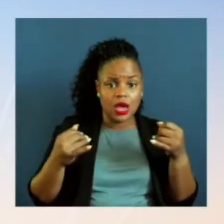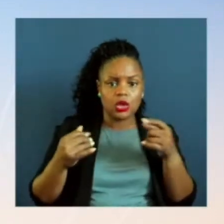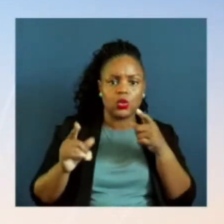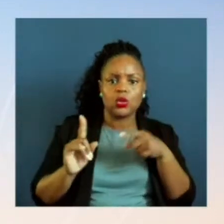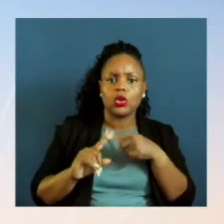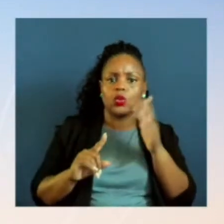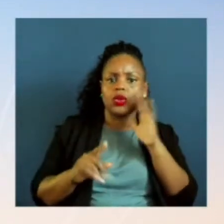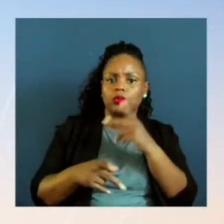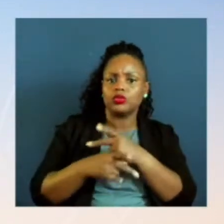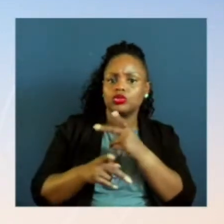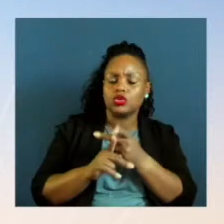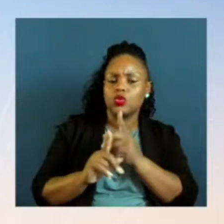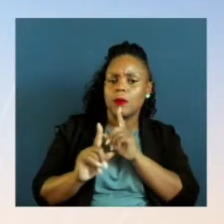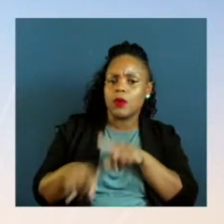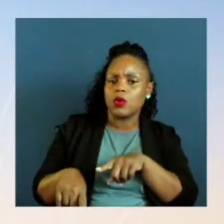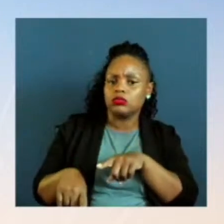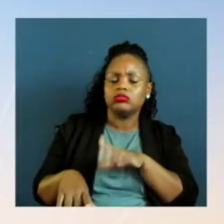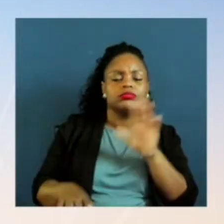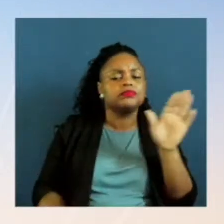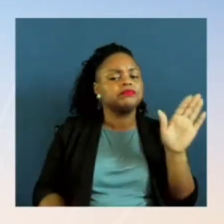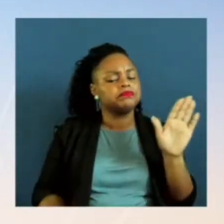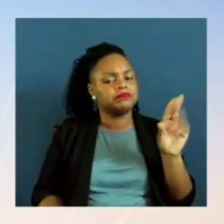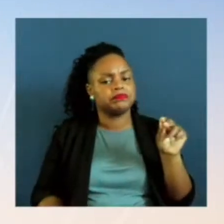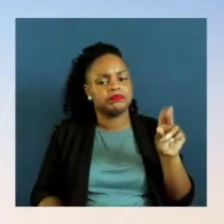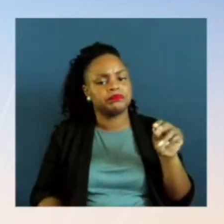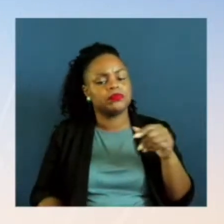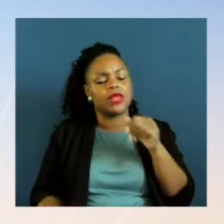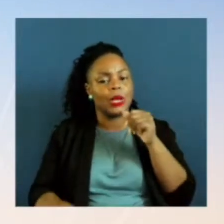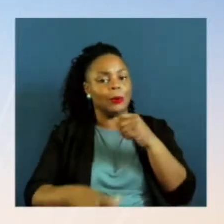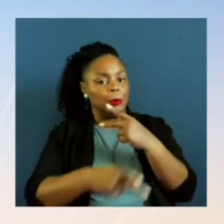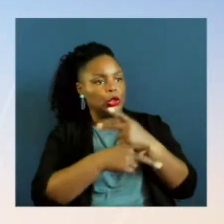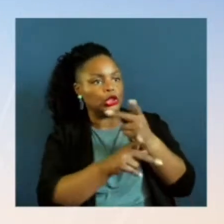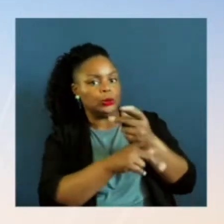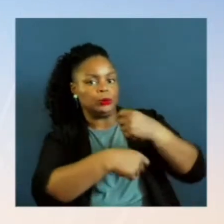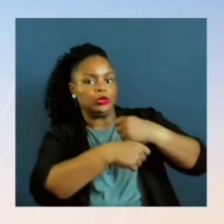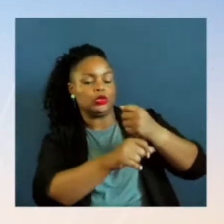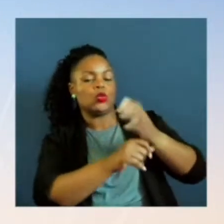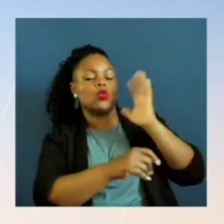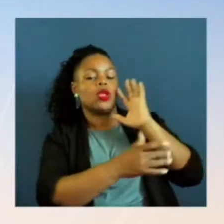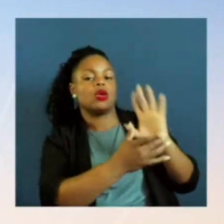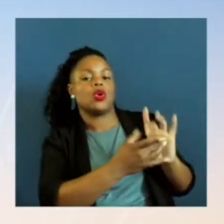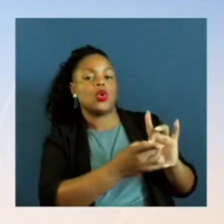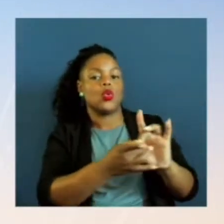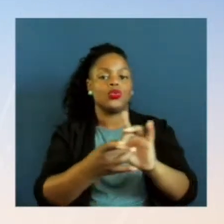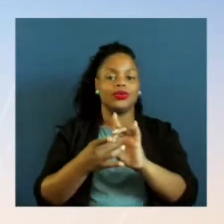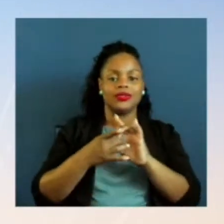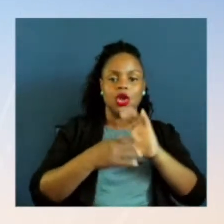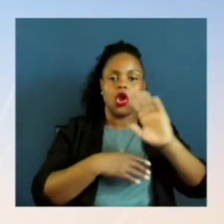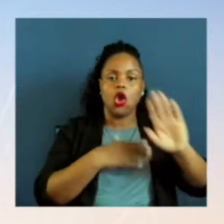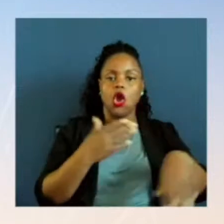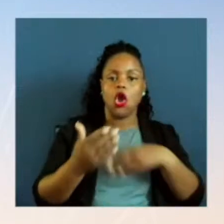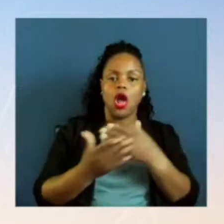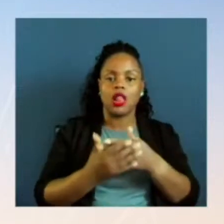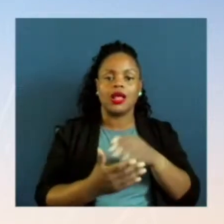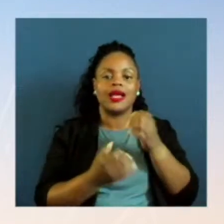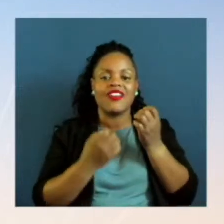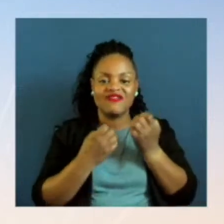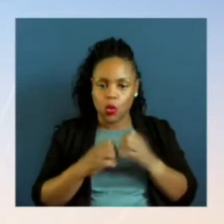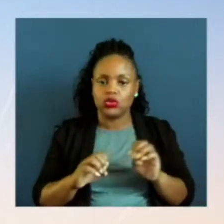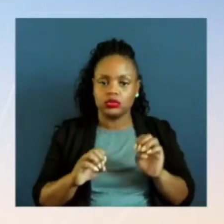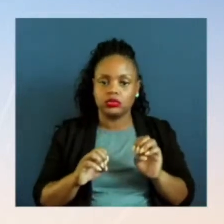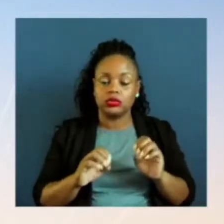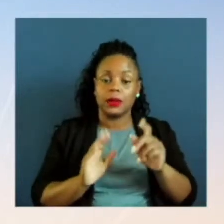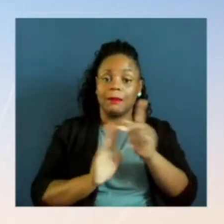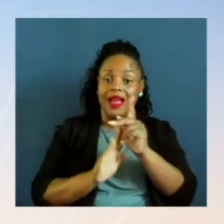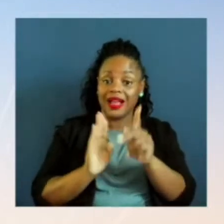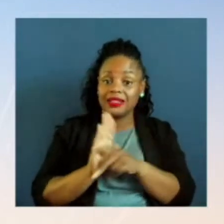as producing a report. They are going to be coordinating all of the leverage and all of the efforts and policy options across the